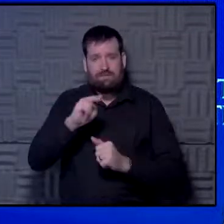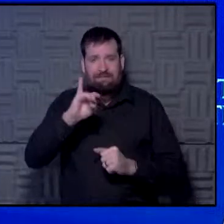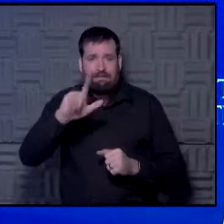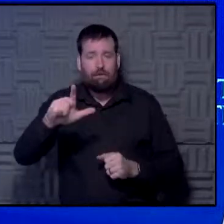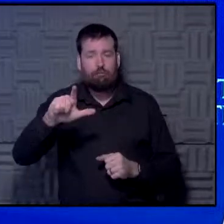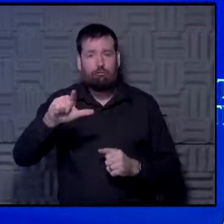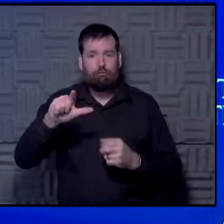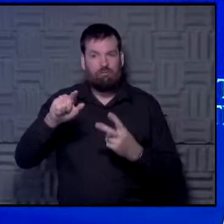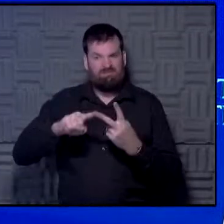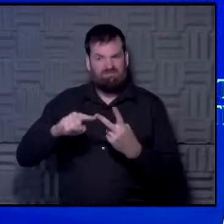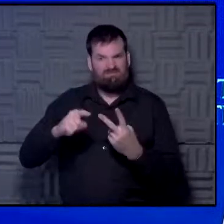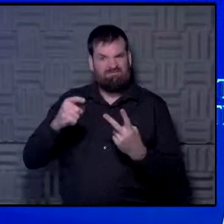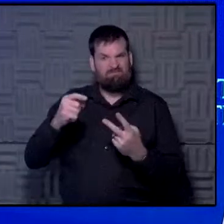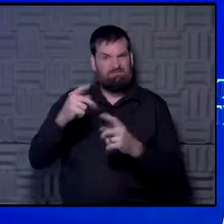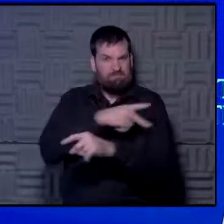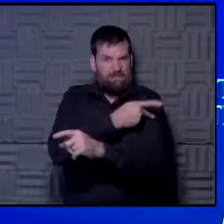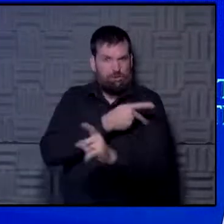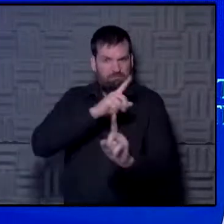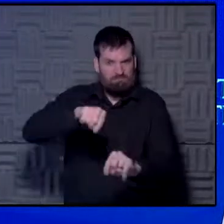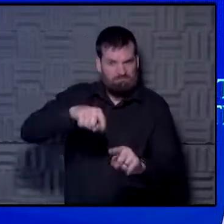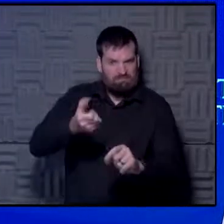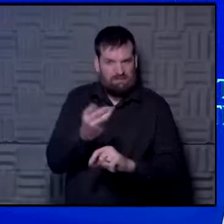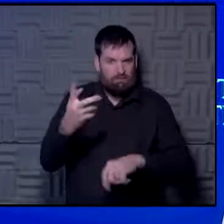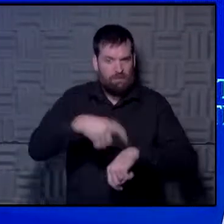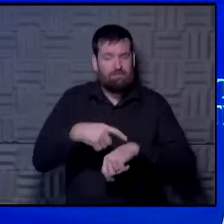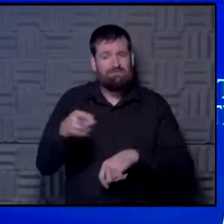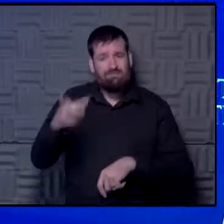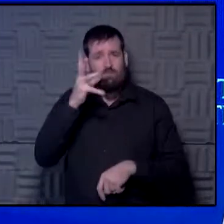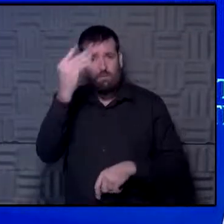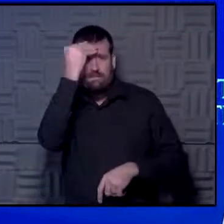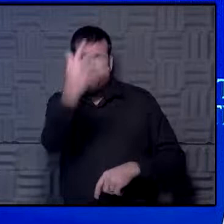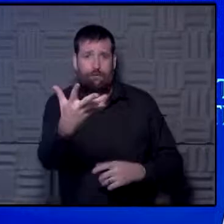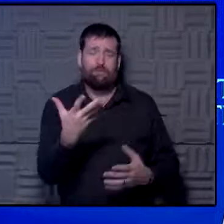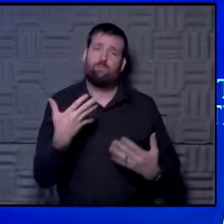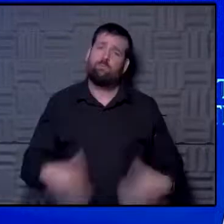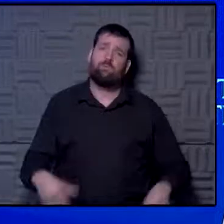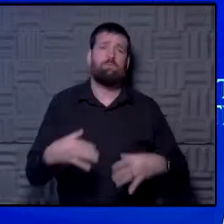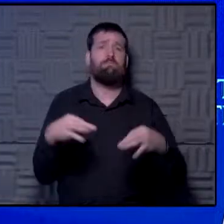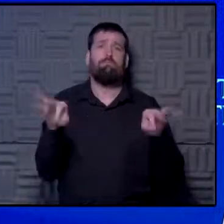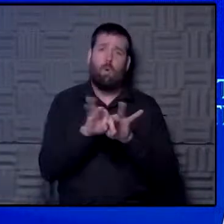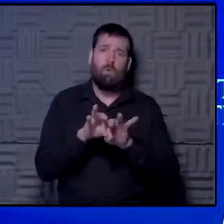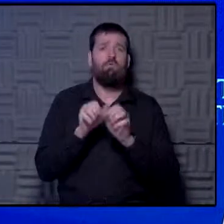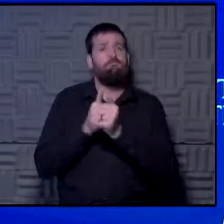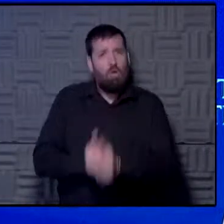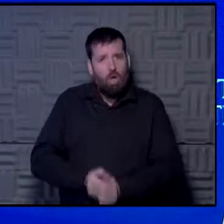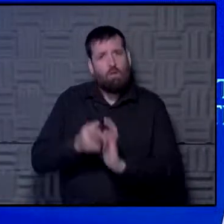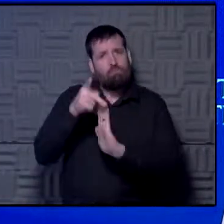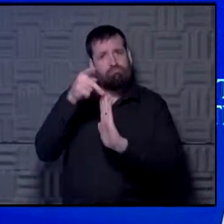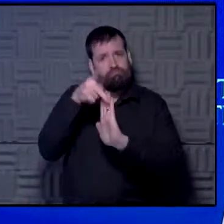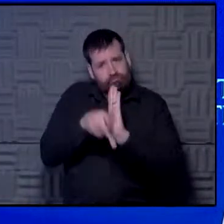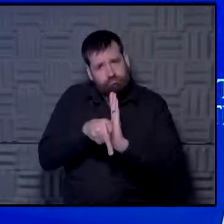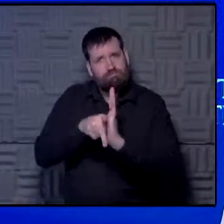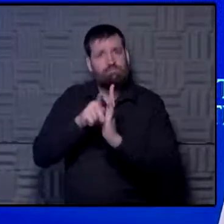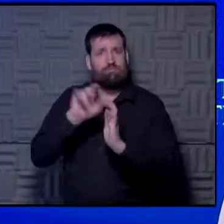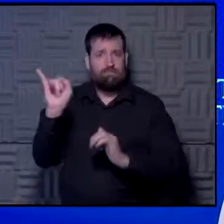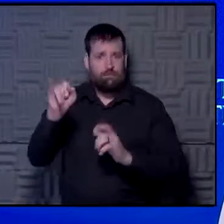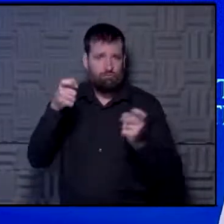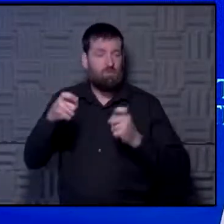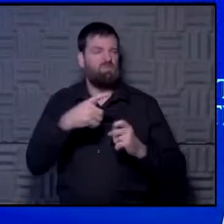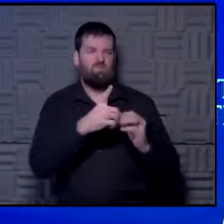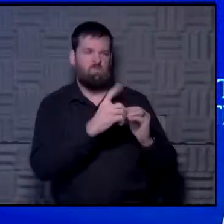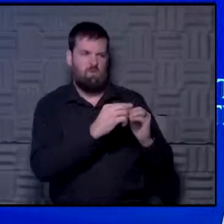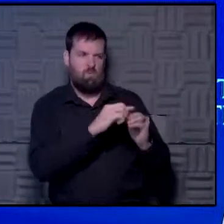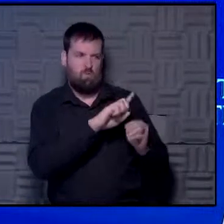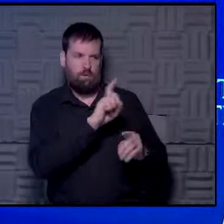Garmarkar, one of the patients we've had on this program multiple times, I think he'd tell you how important it is to follow those rules of infection control. Bob, time for one more